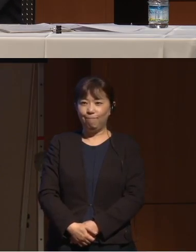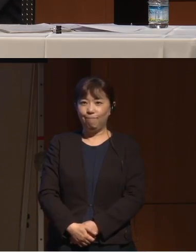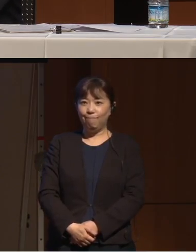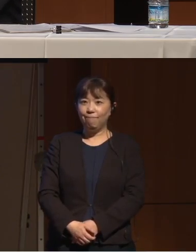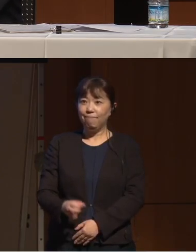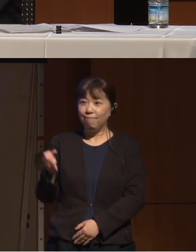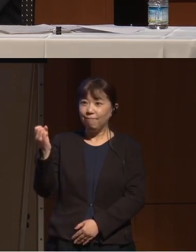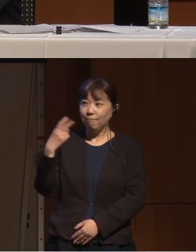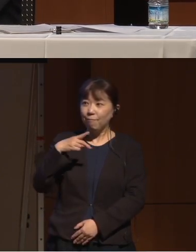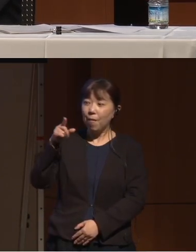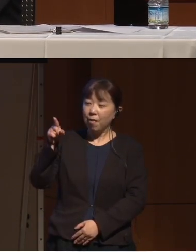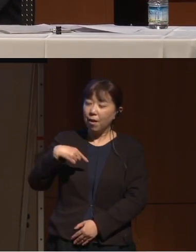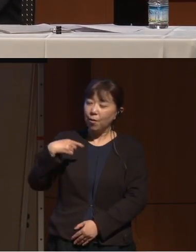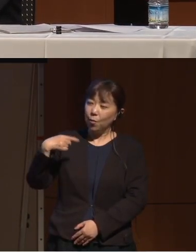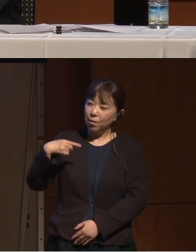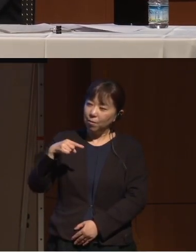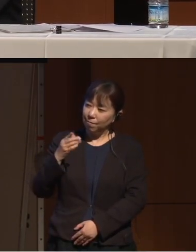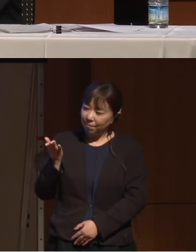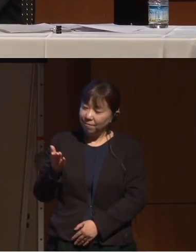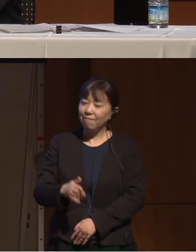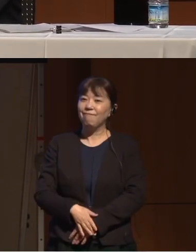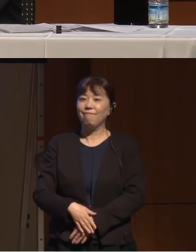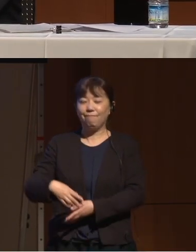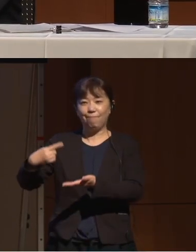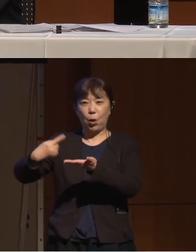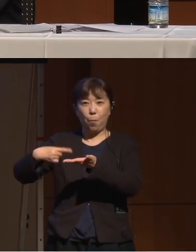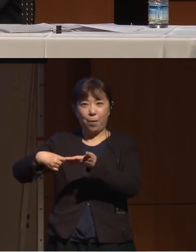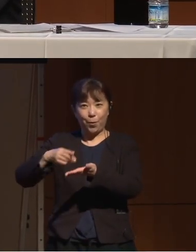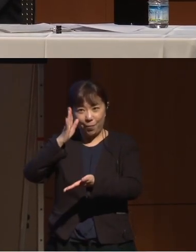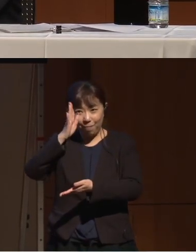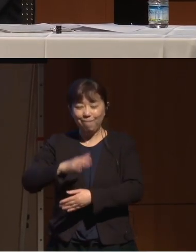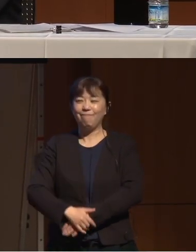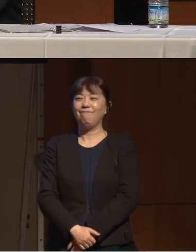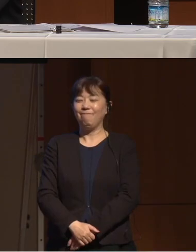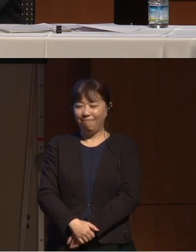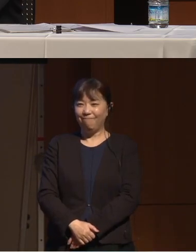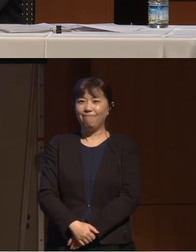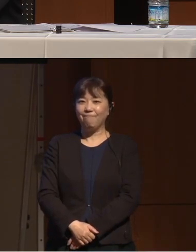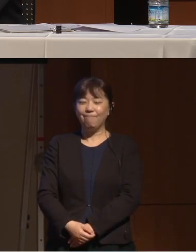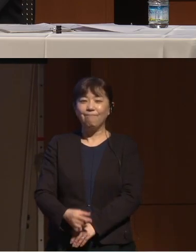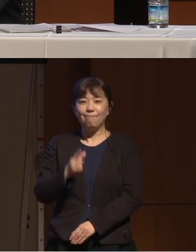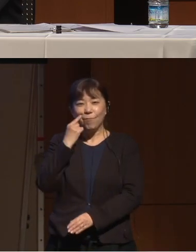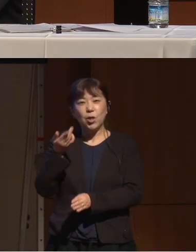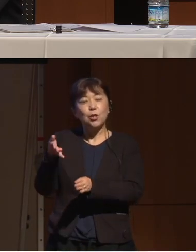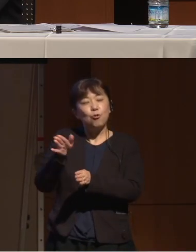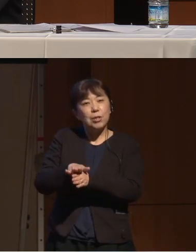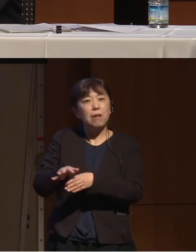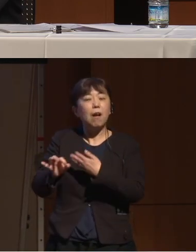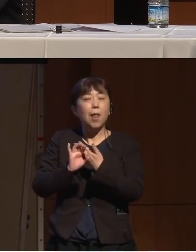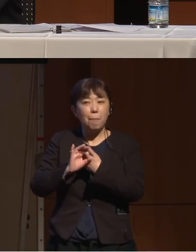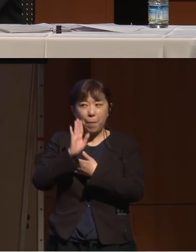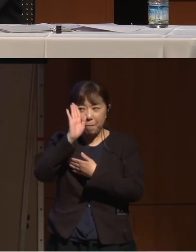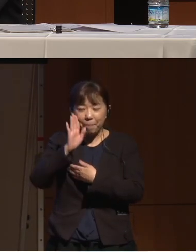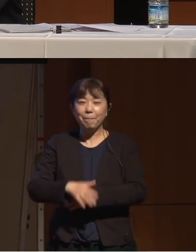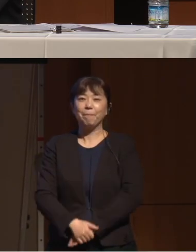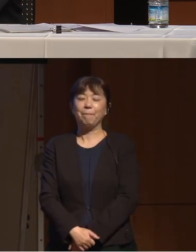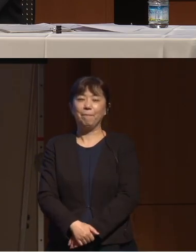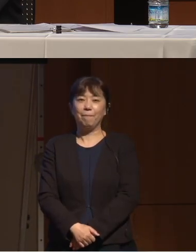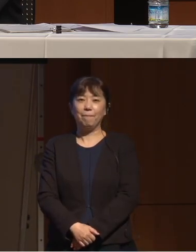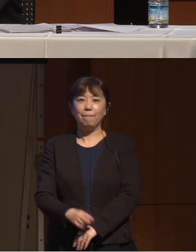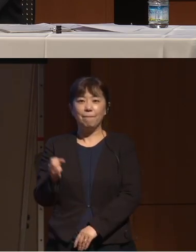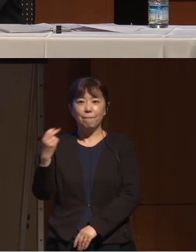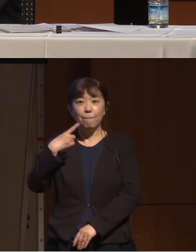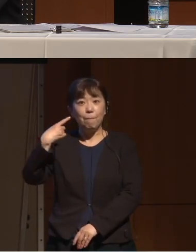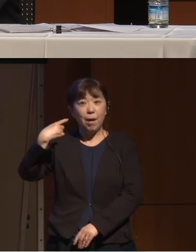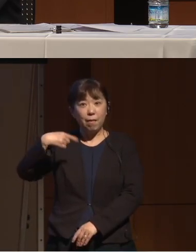Matano-san, can I have your comment, additional comment? You think you're on the way to